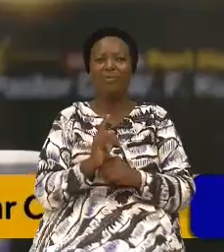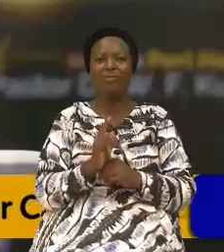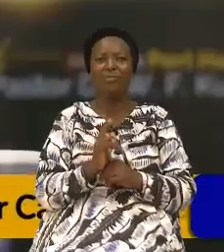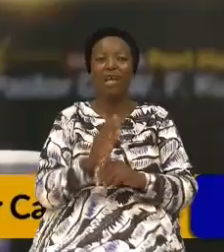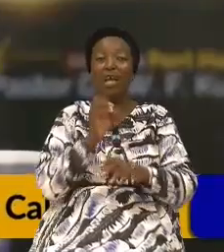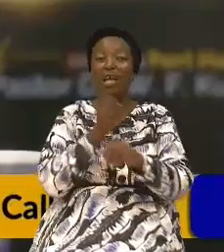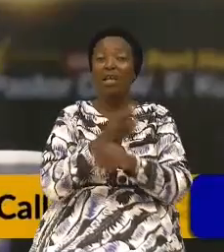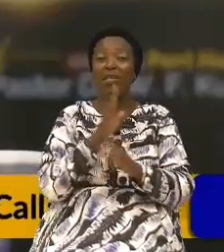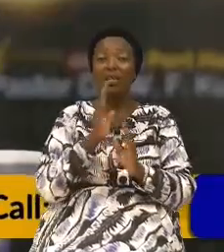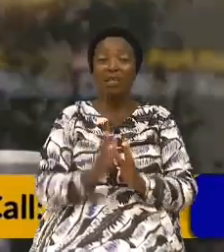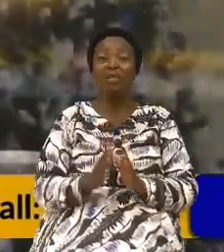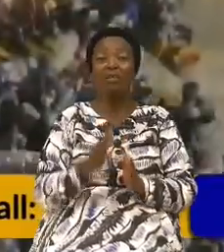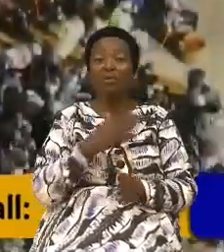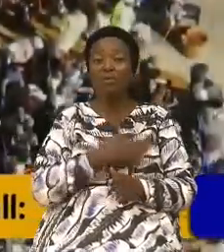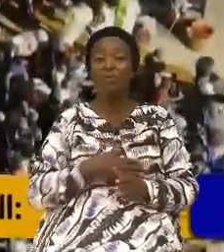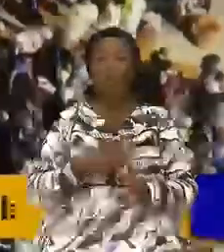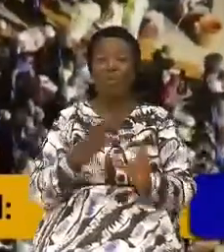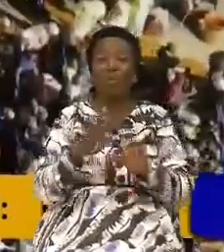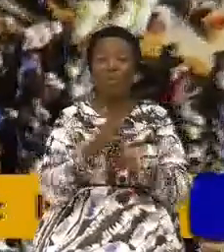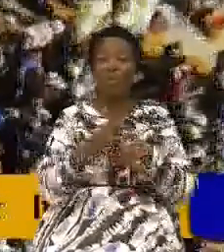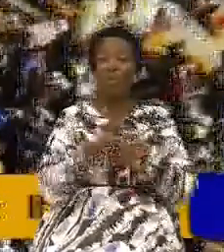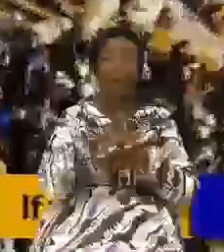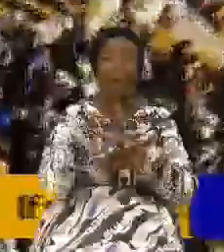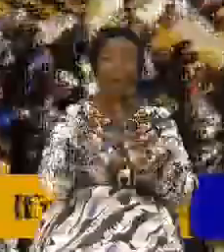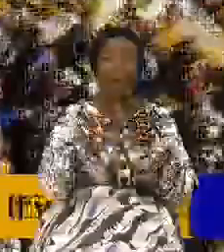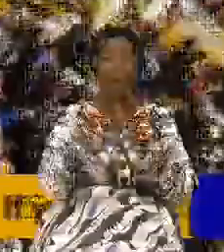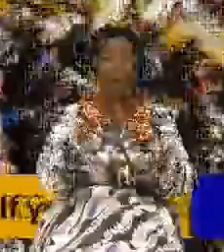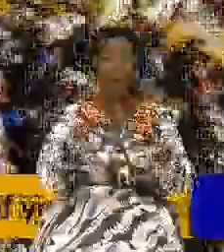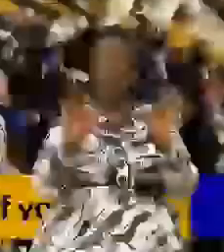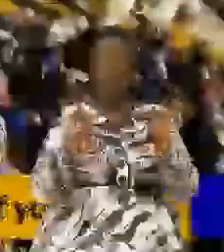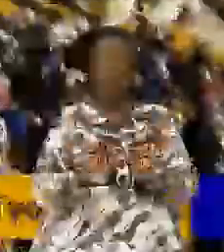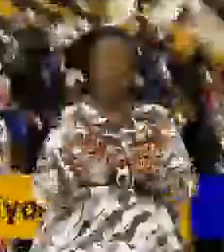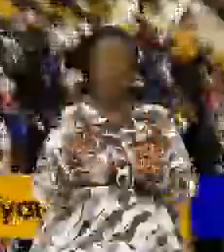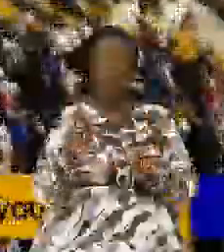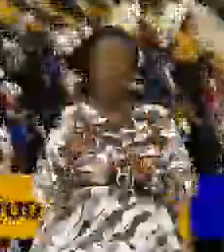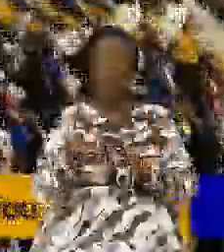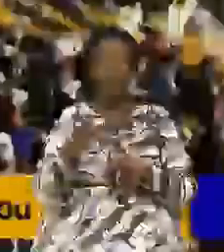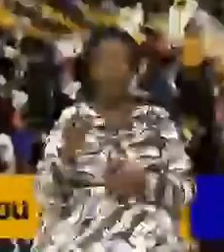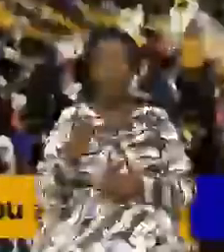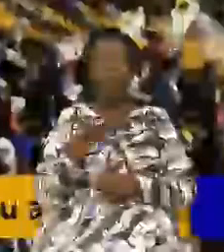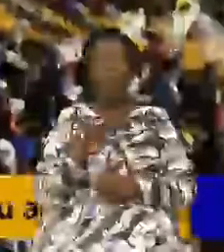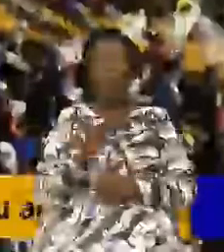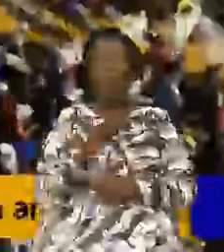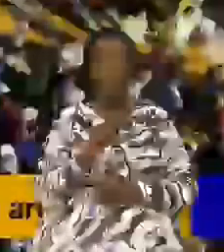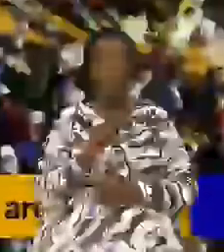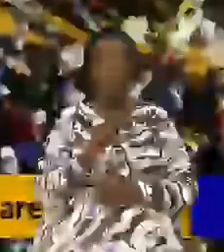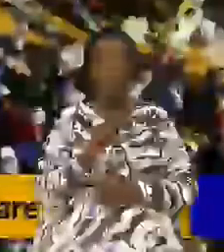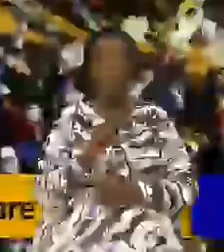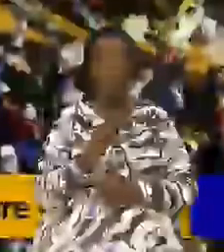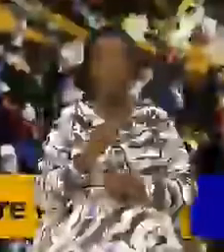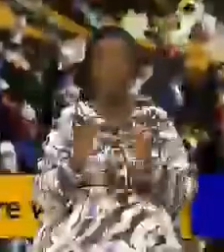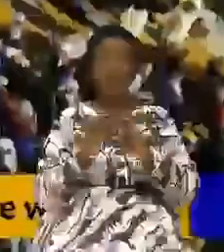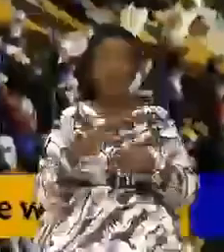Counselors, please withdraw. If you are true now, God bless